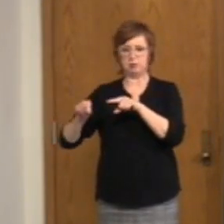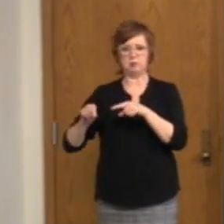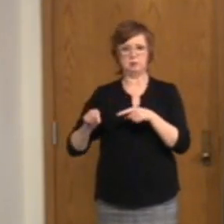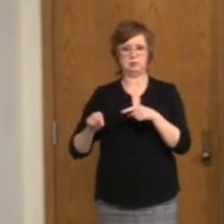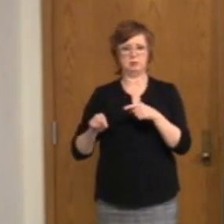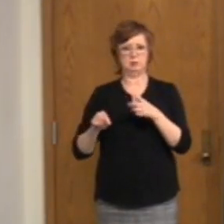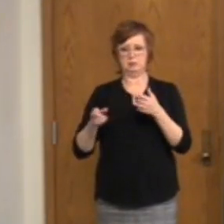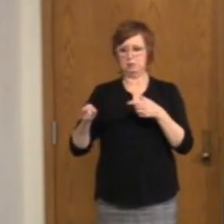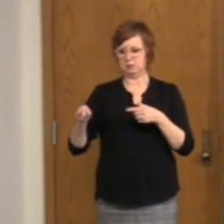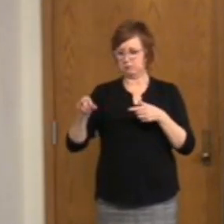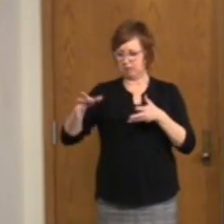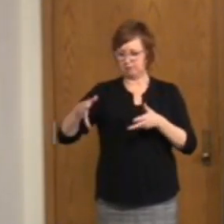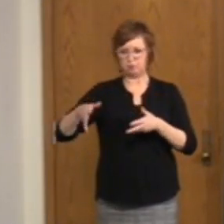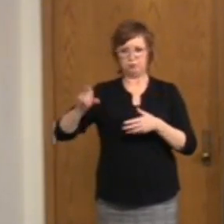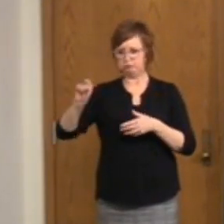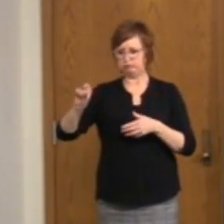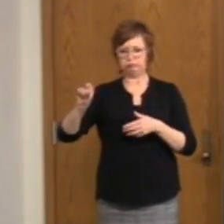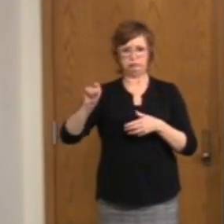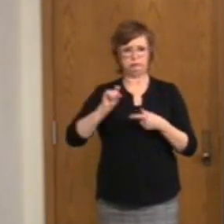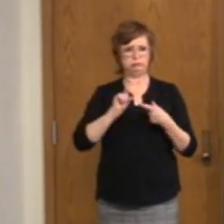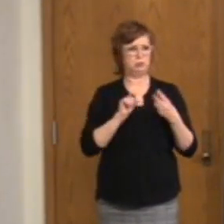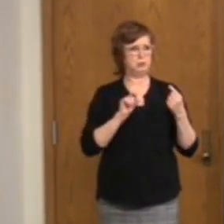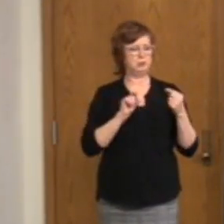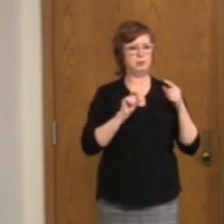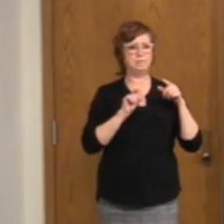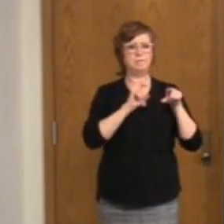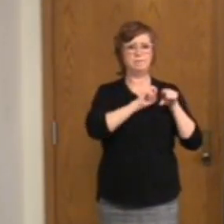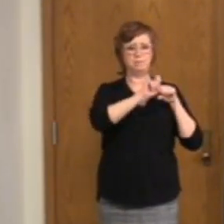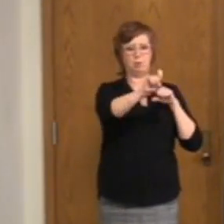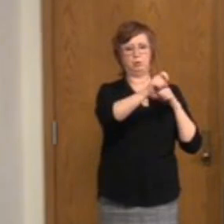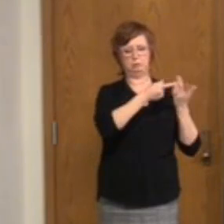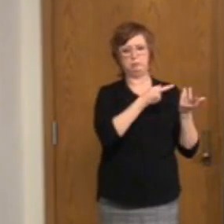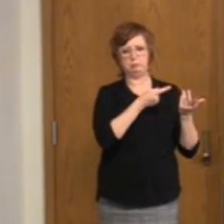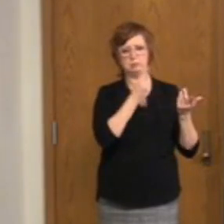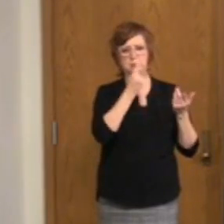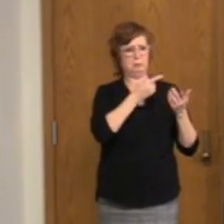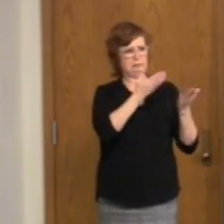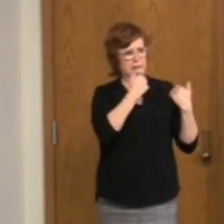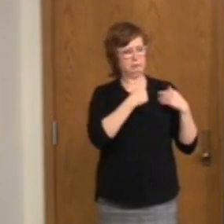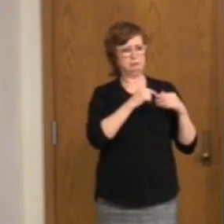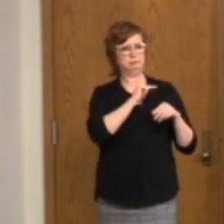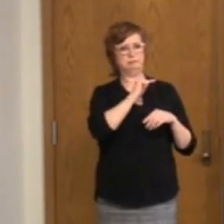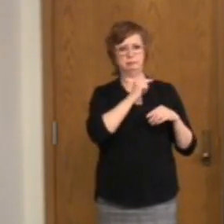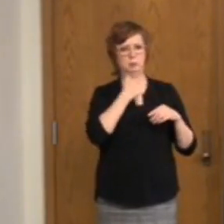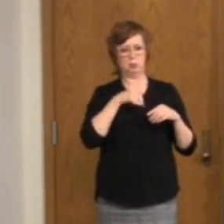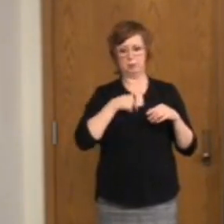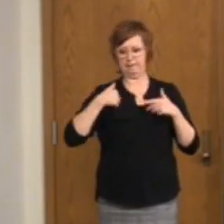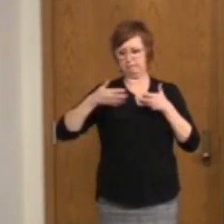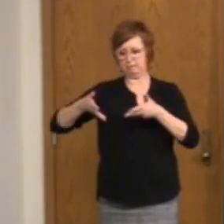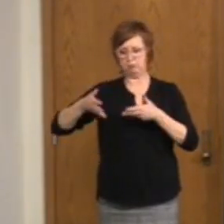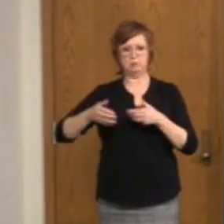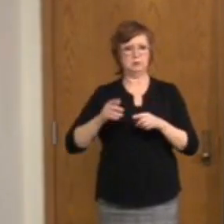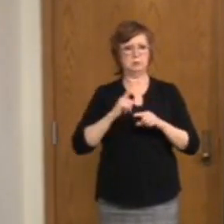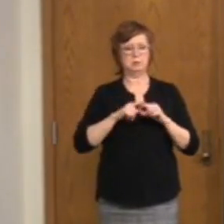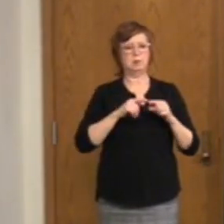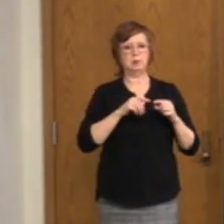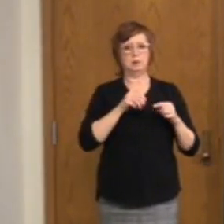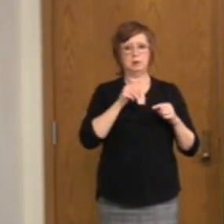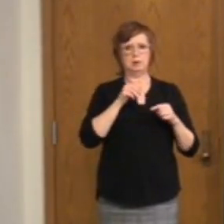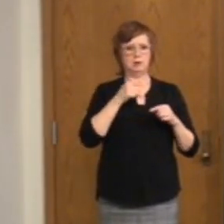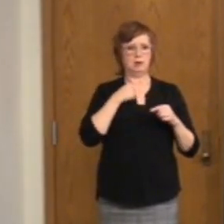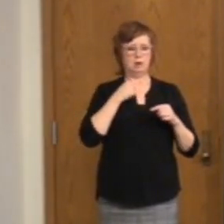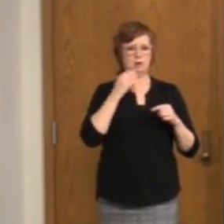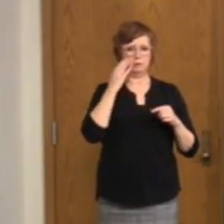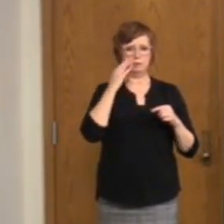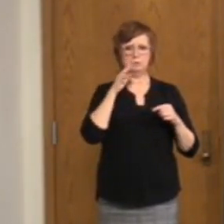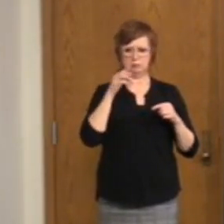I think either people may know that they're on a call list, and then if they're able to go, they get the vaccine. If they're not able to go, even then you move